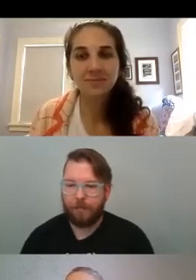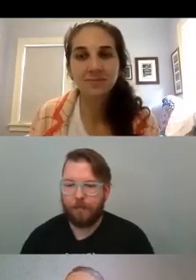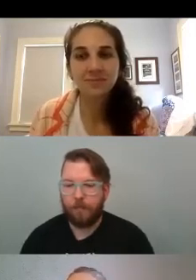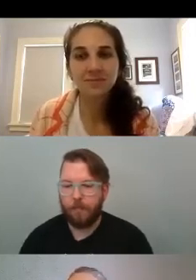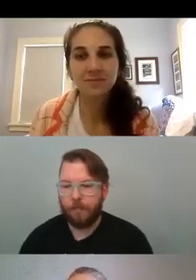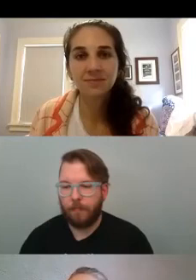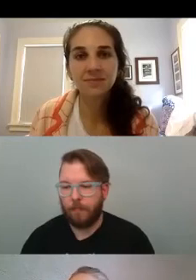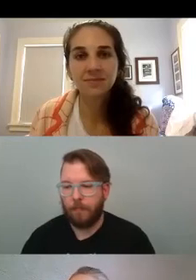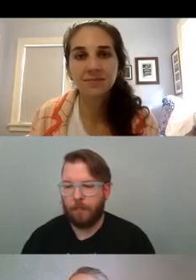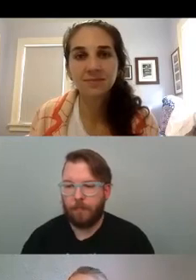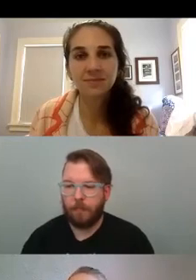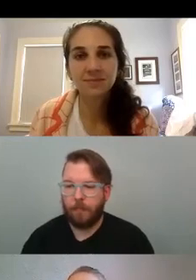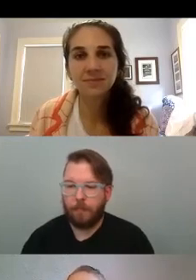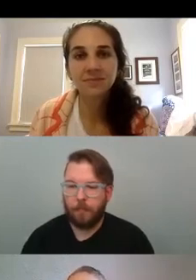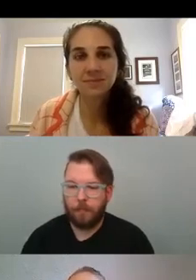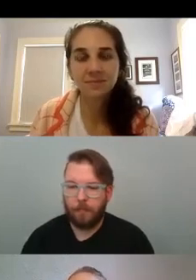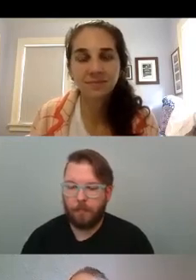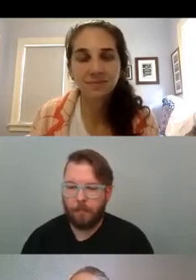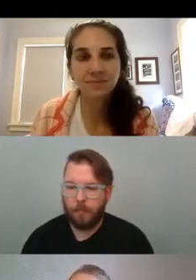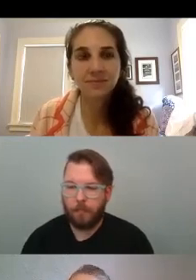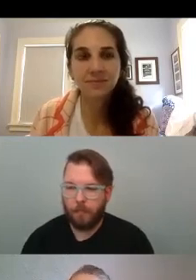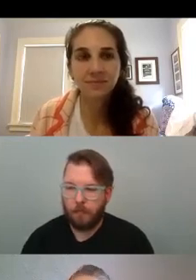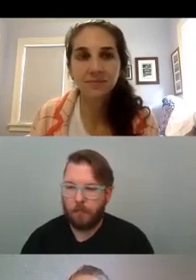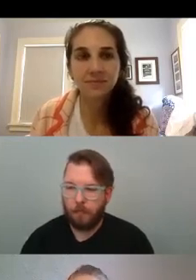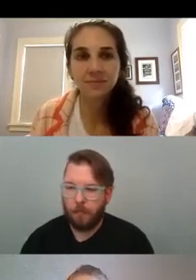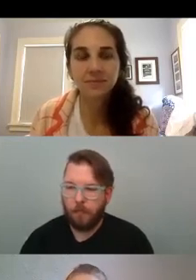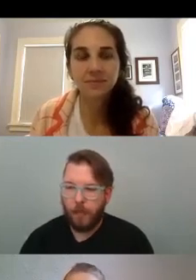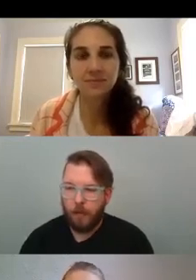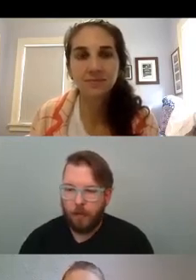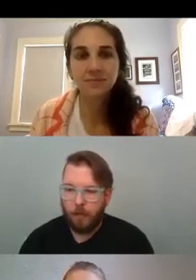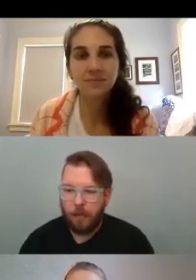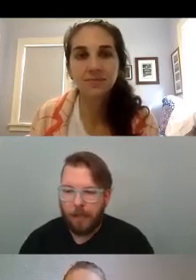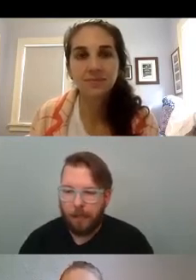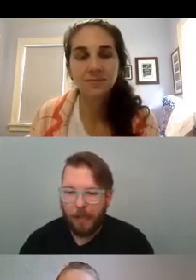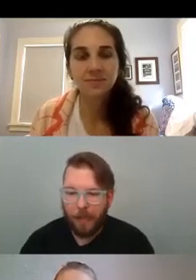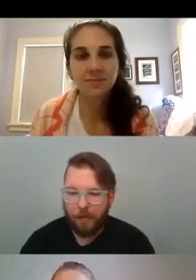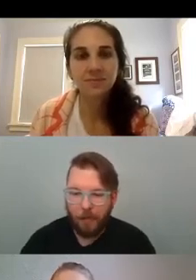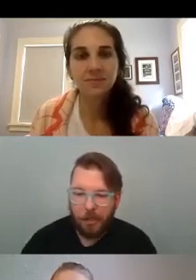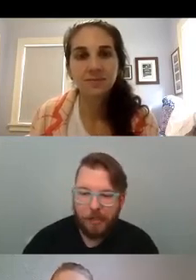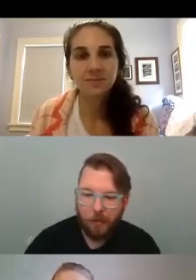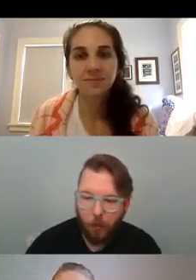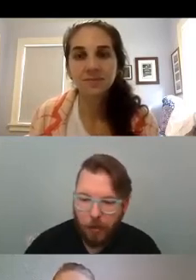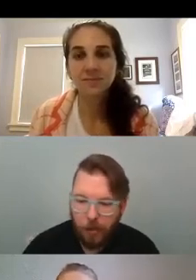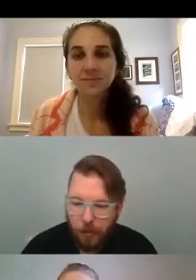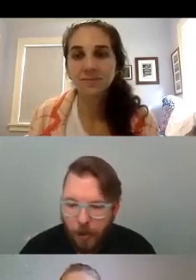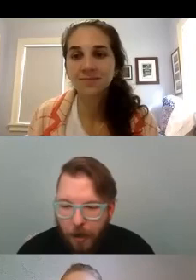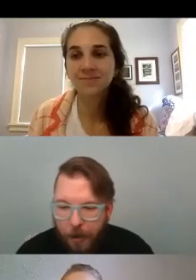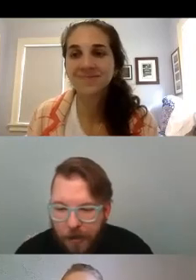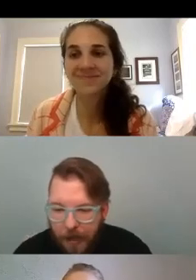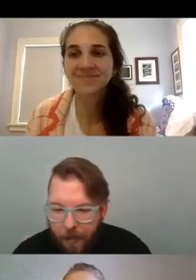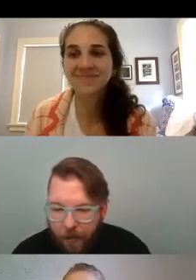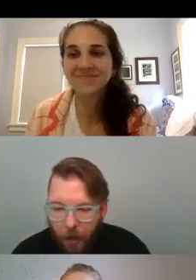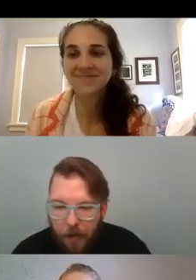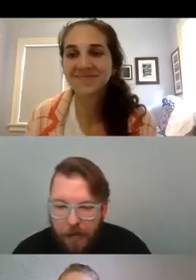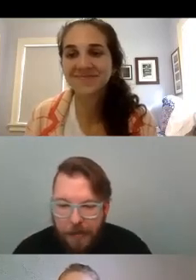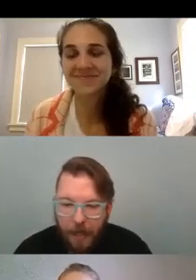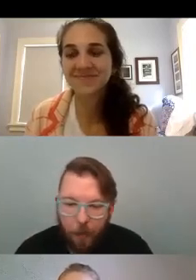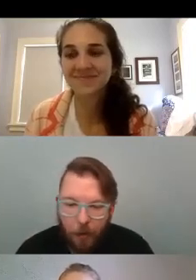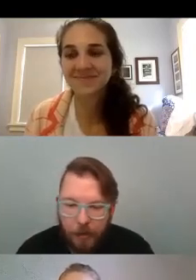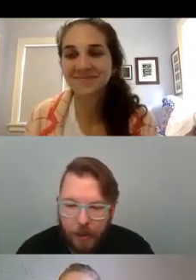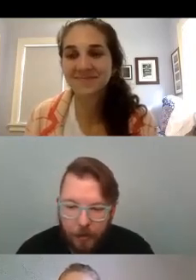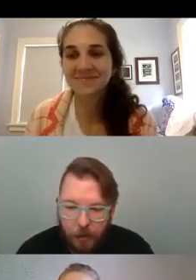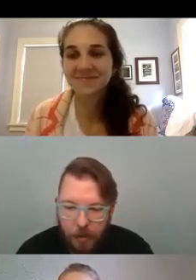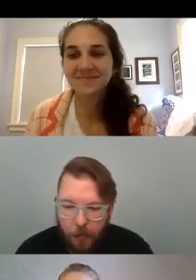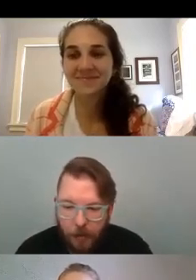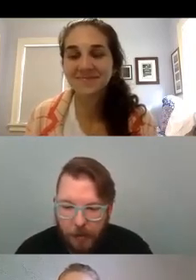the place that I spent a lot of time thinking about. And then we have a logistical question. Are your staff all on the same